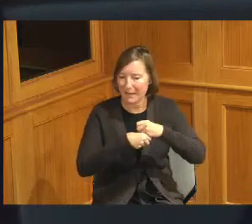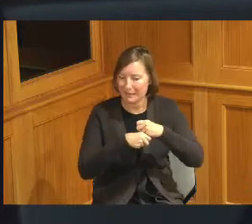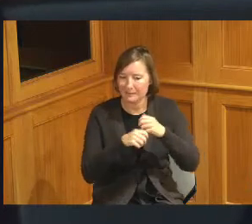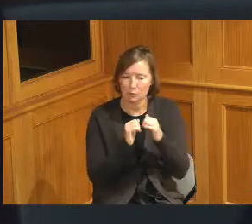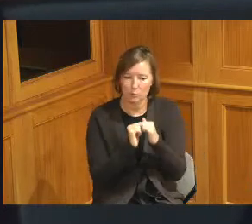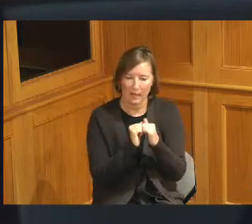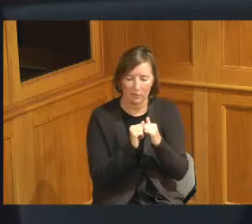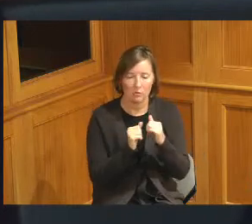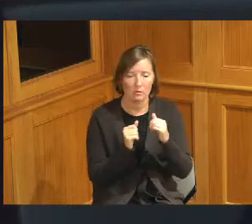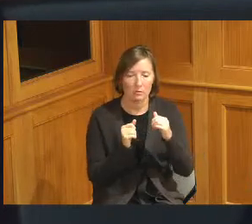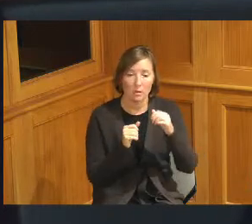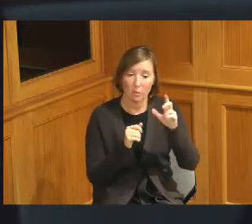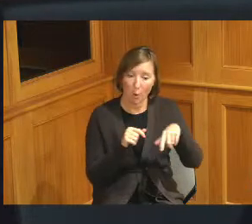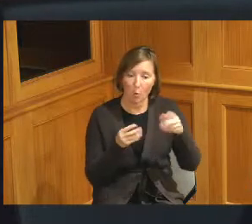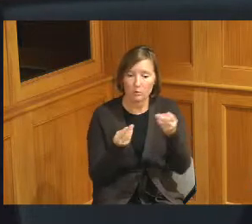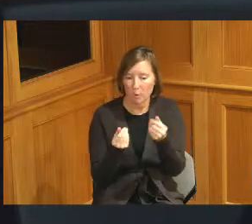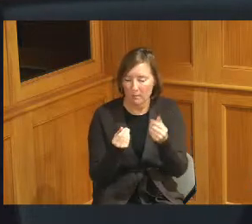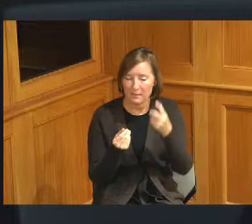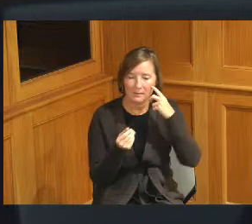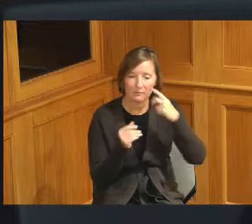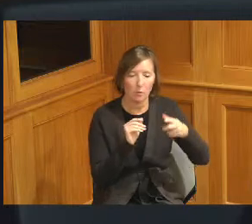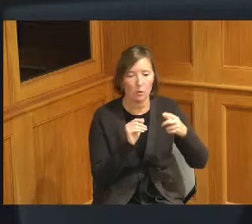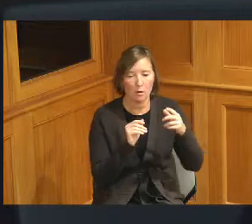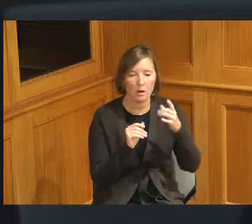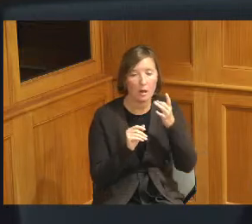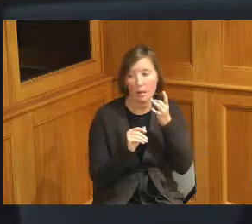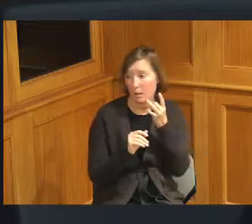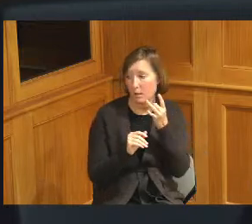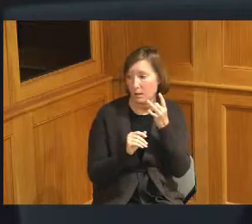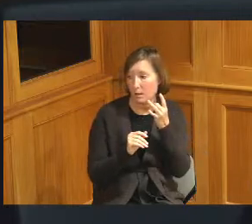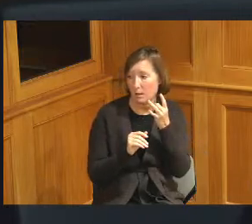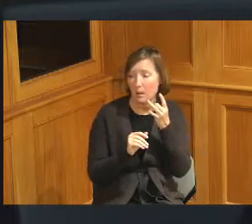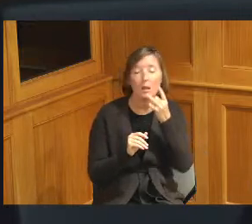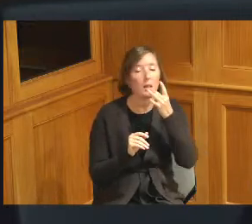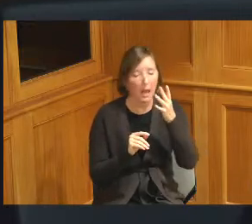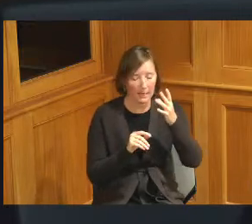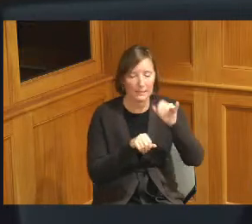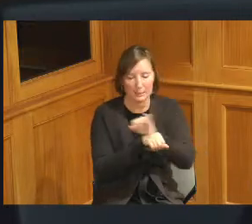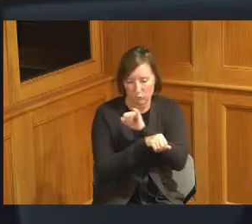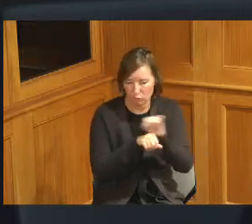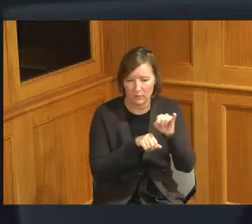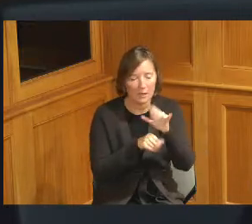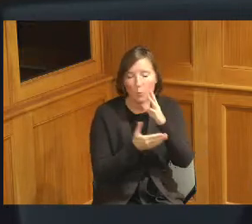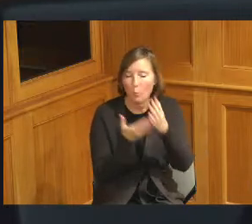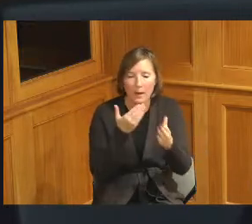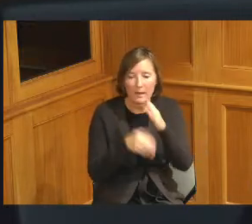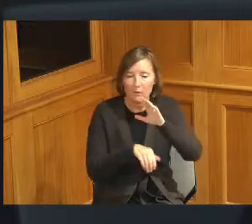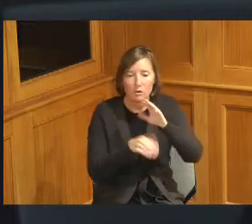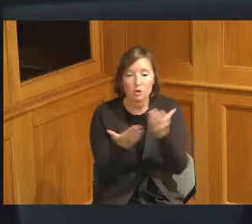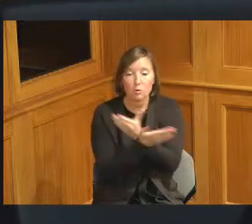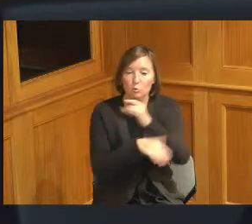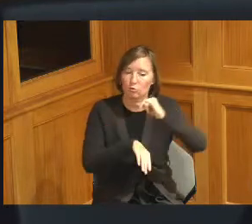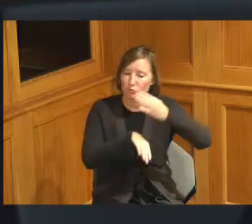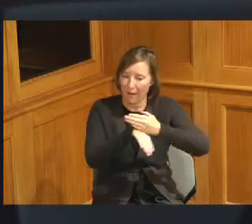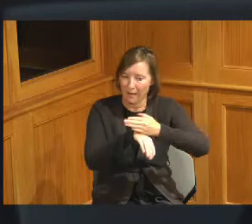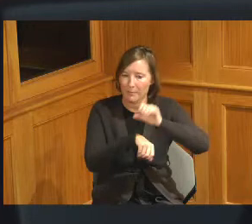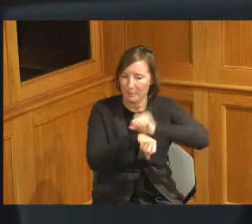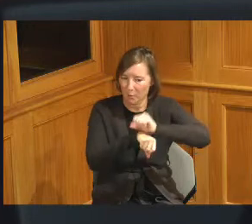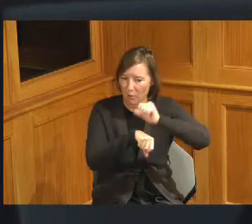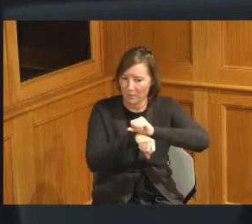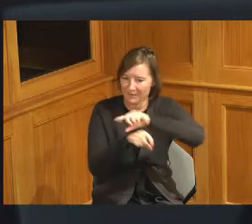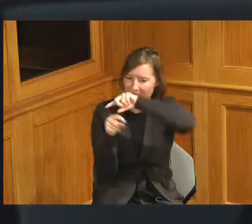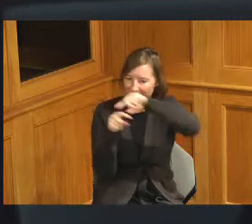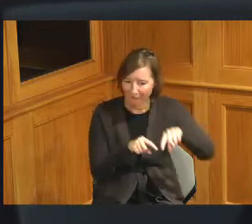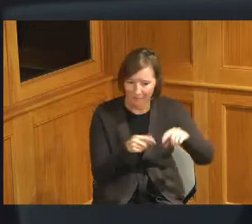to allow for either light industry or for whatever kind of employment to come into the county. The site readiness